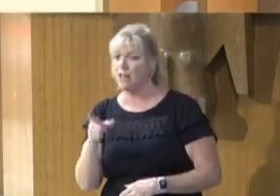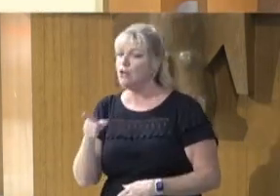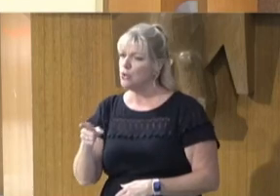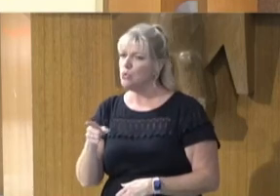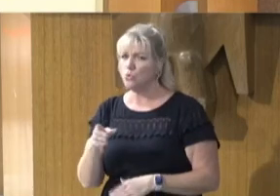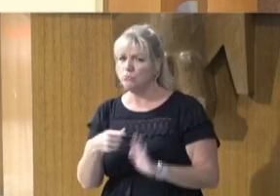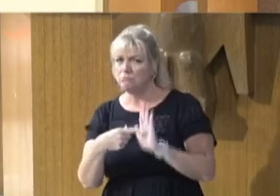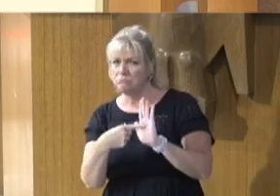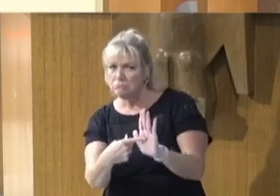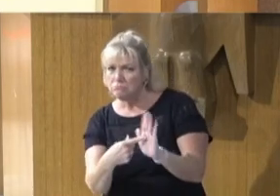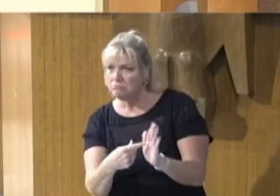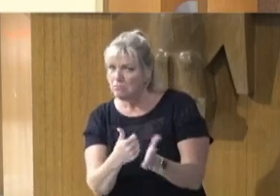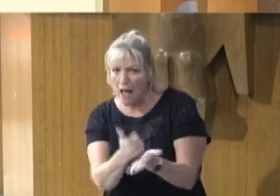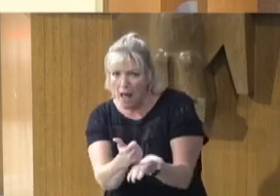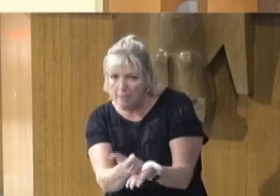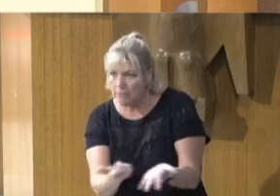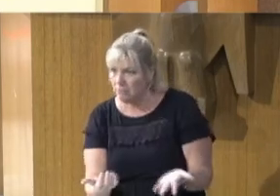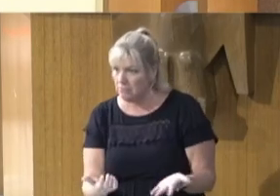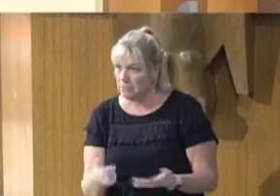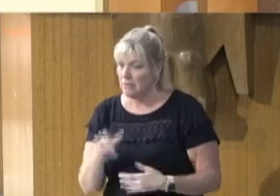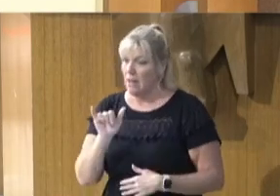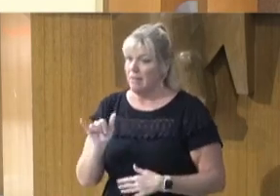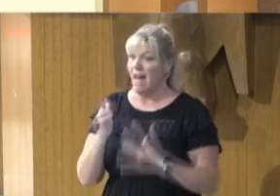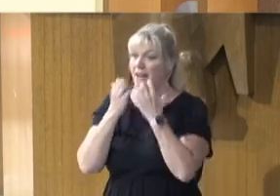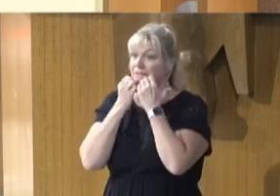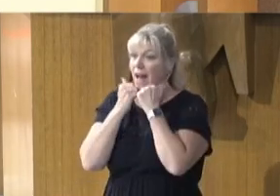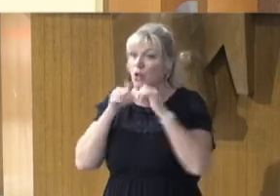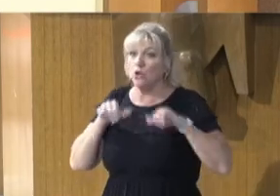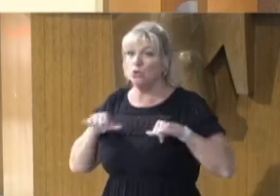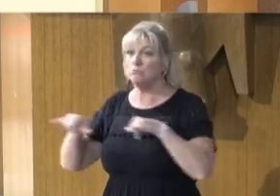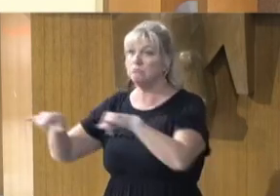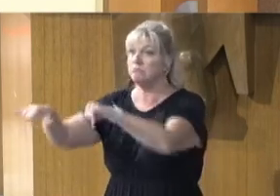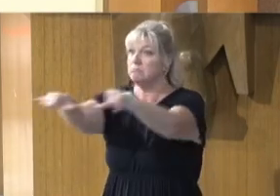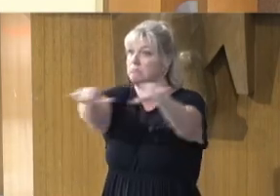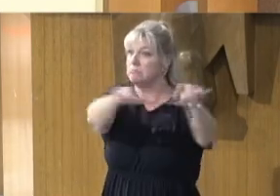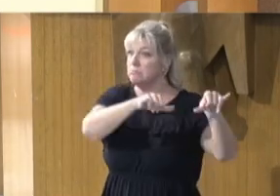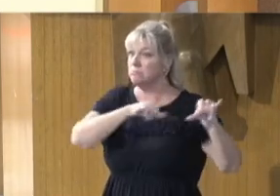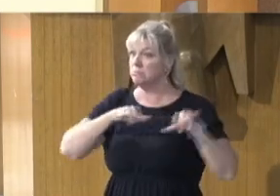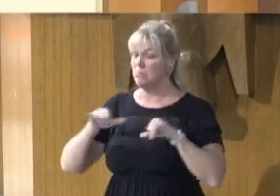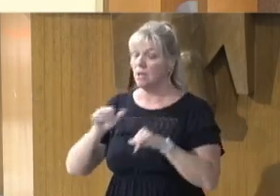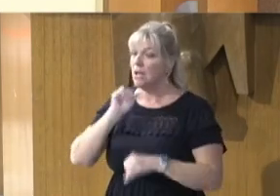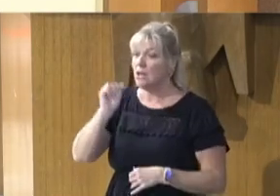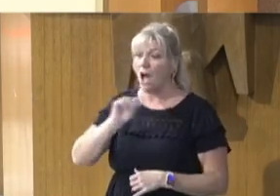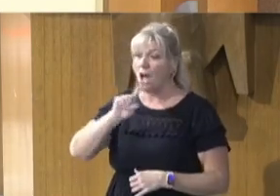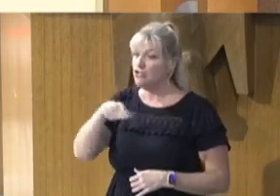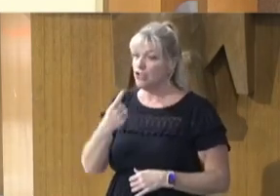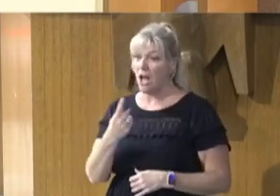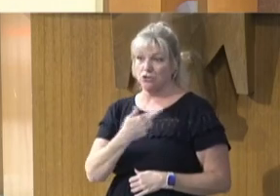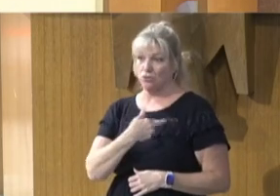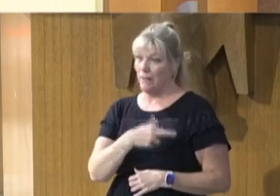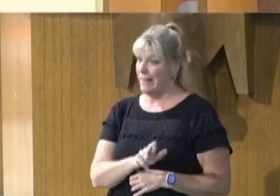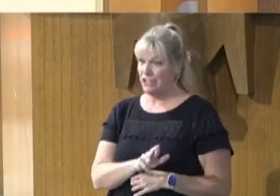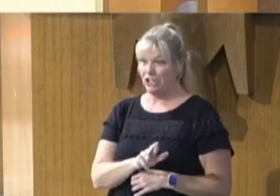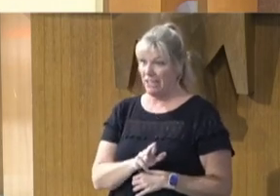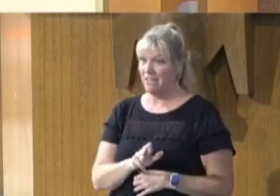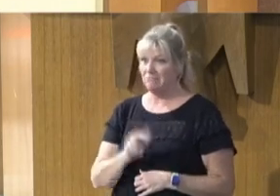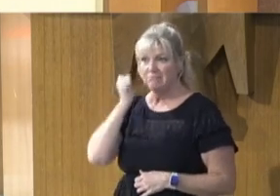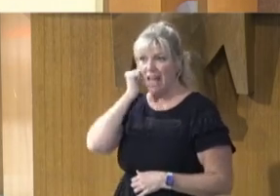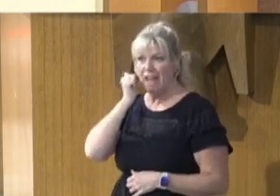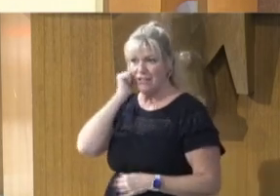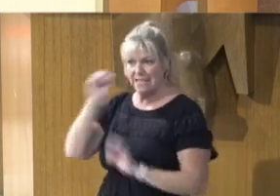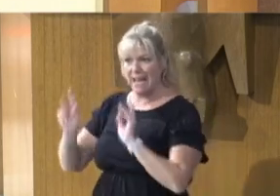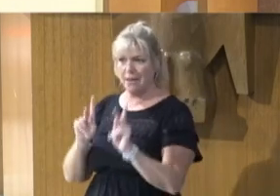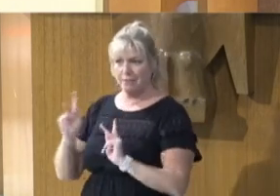help them. This value is so universal that it has crept out of our faith tradition and into common vernacular.